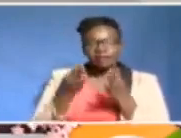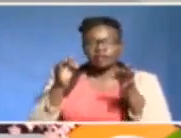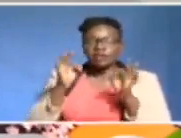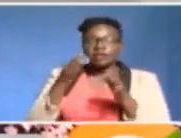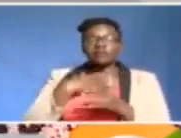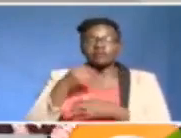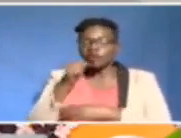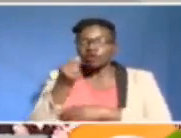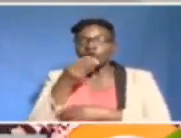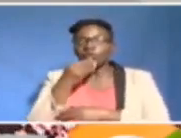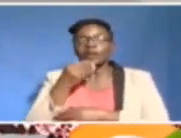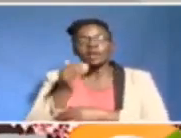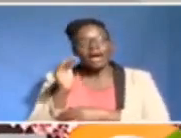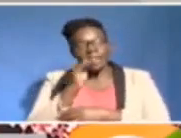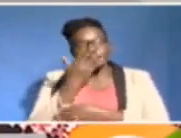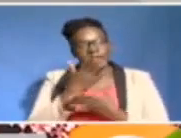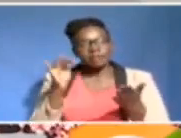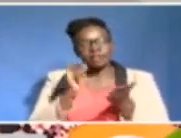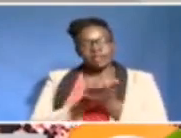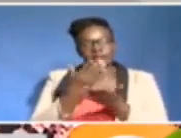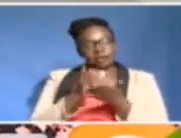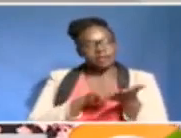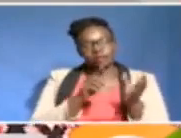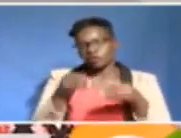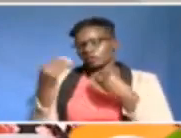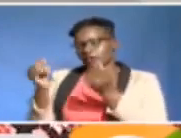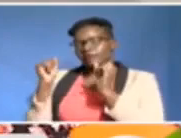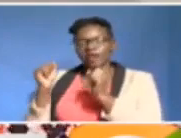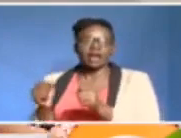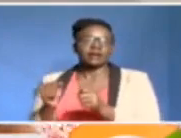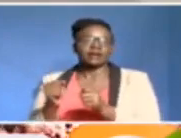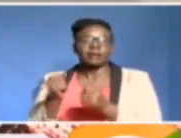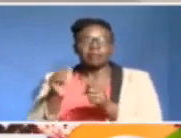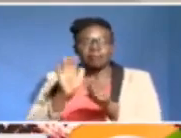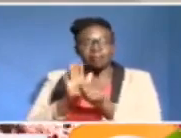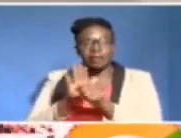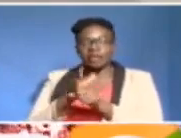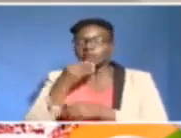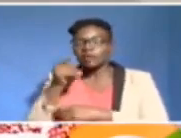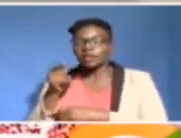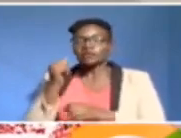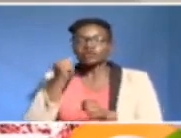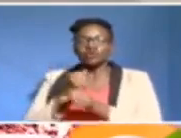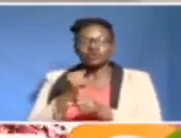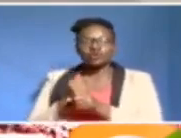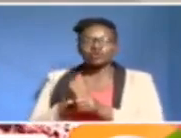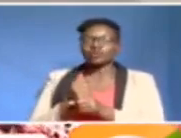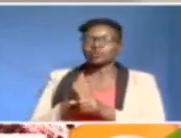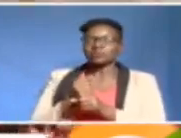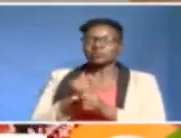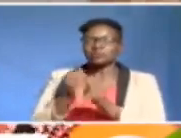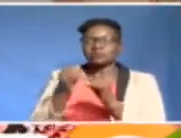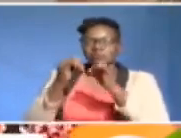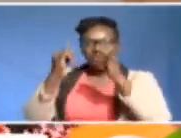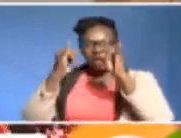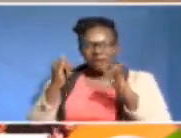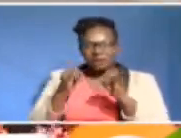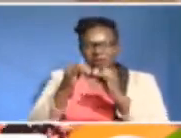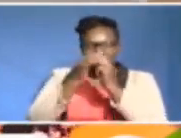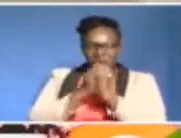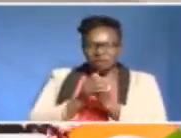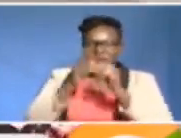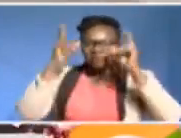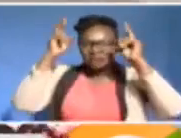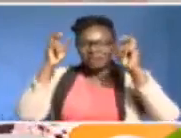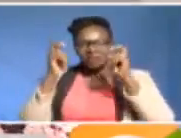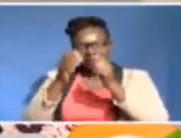man, he will ask you something that you cannot be able to give. Most of these men, they are doing rituals. They have been, like, they have